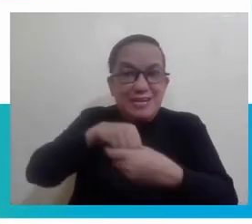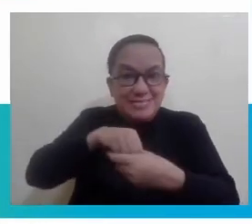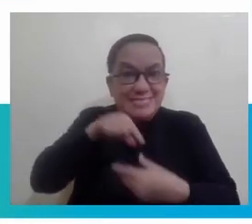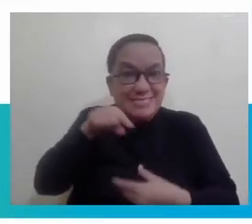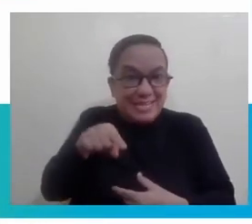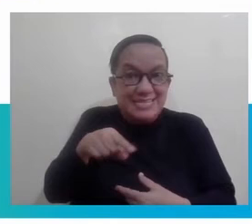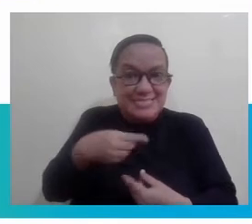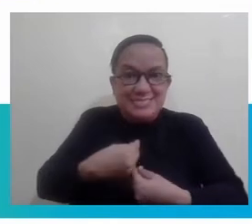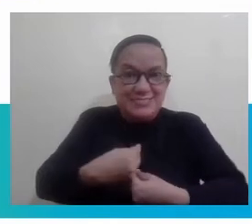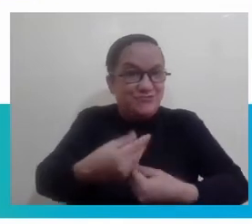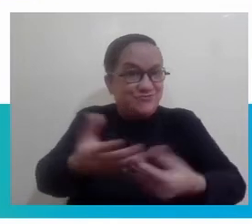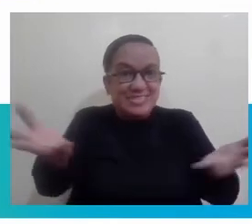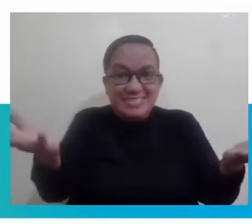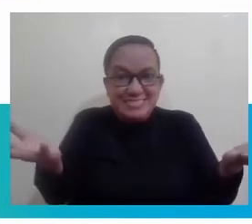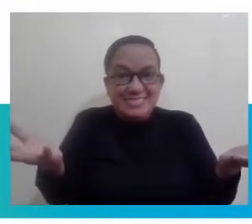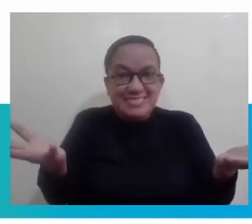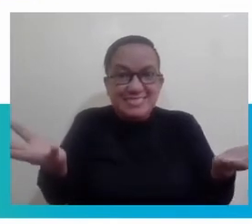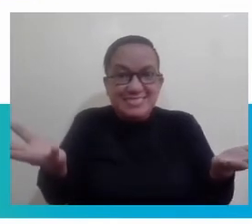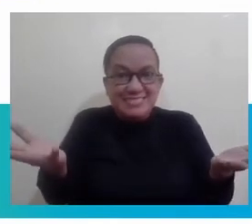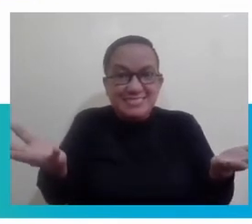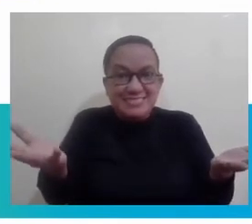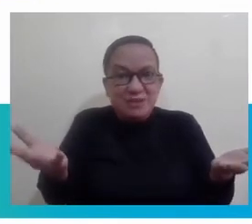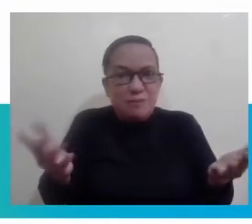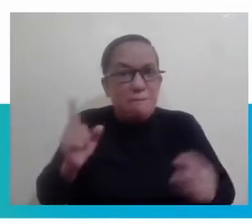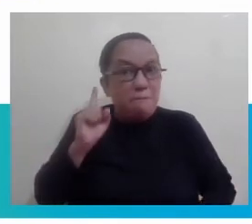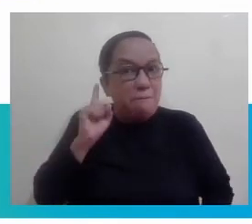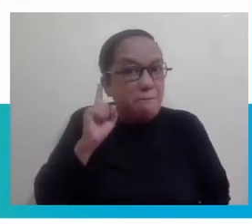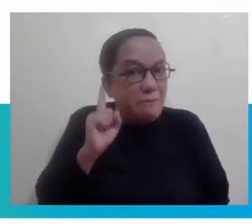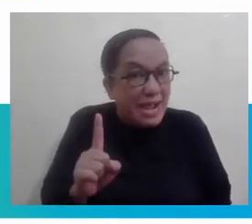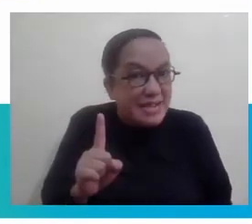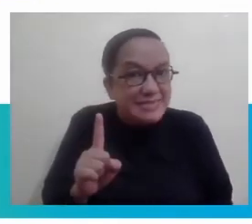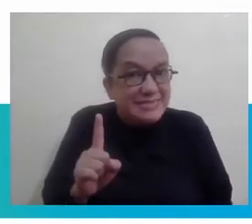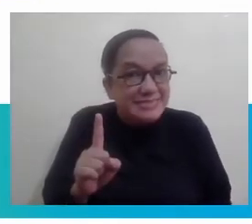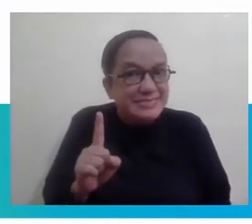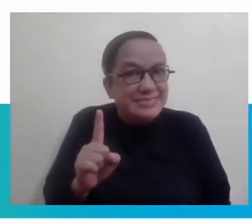programs for young children and in take-home rations for